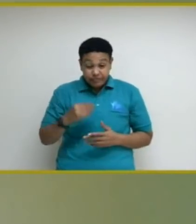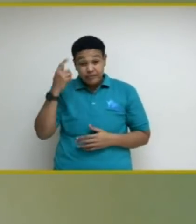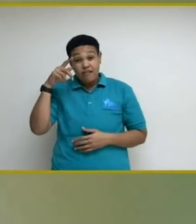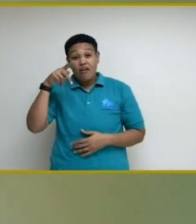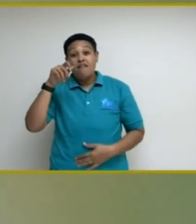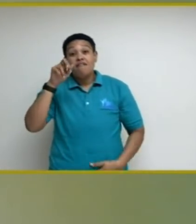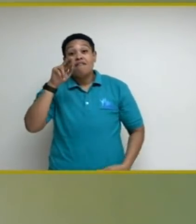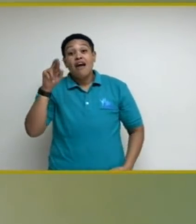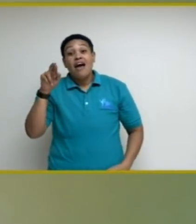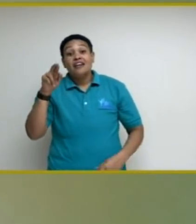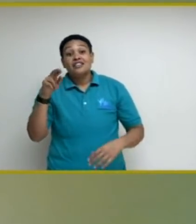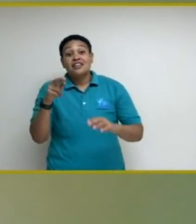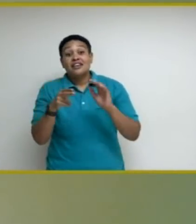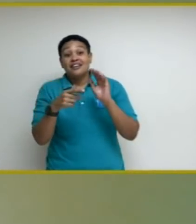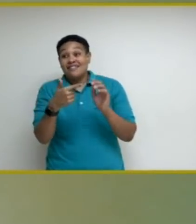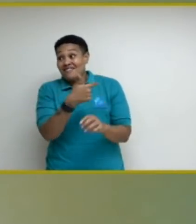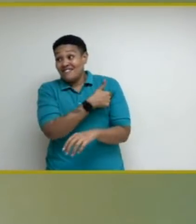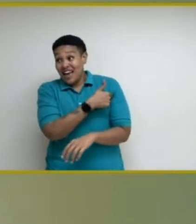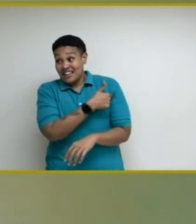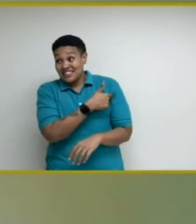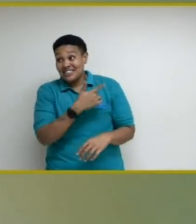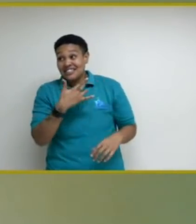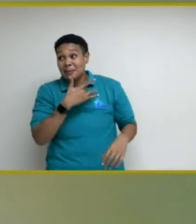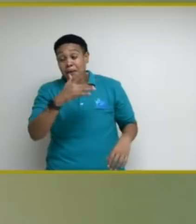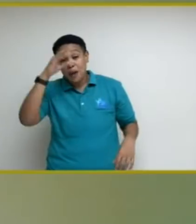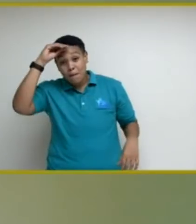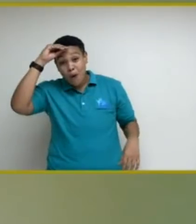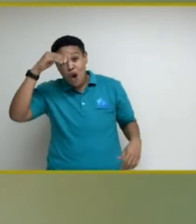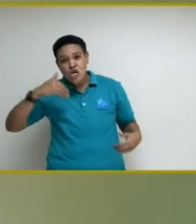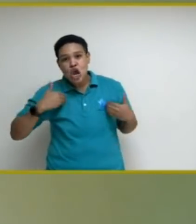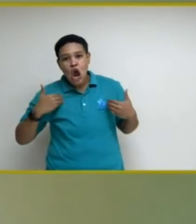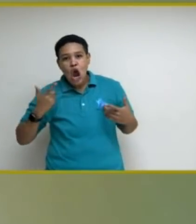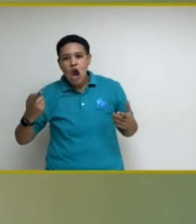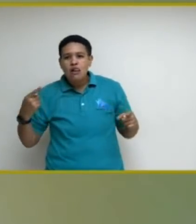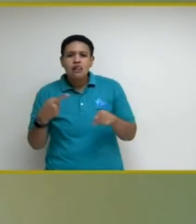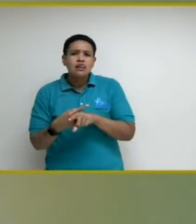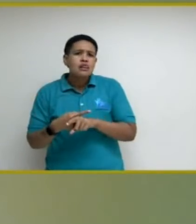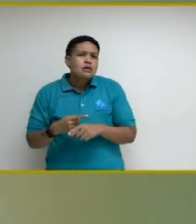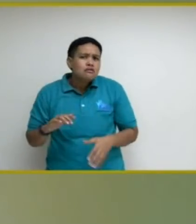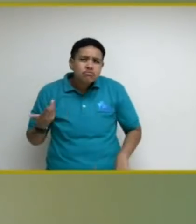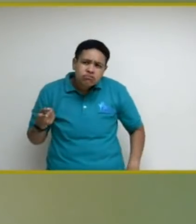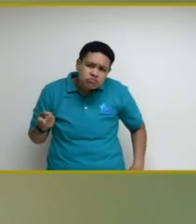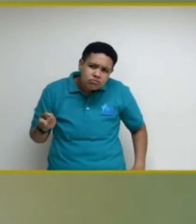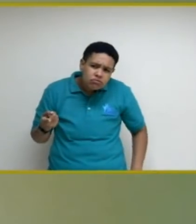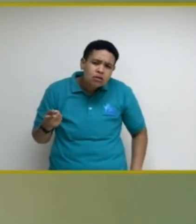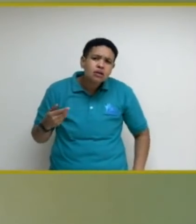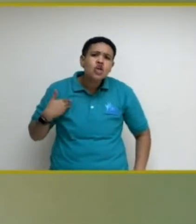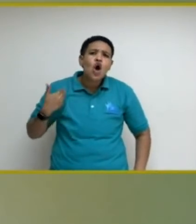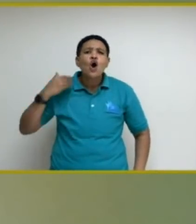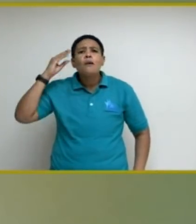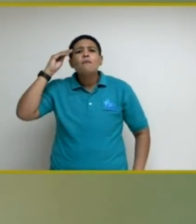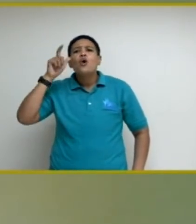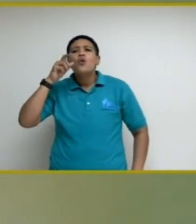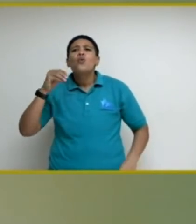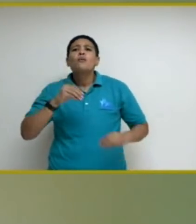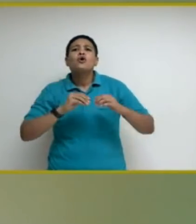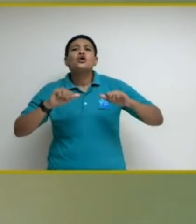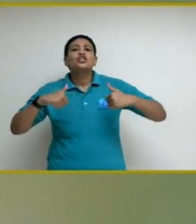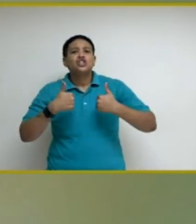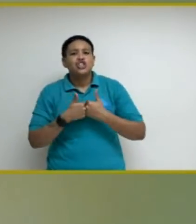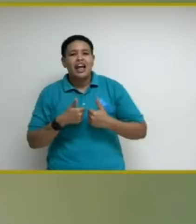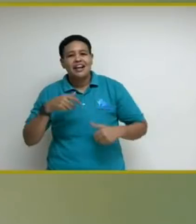vaccine, interestingly, it is our boys, our young boys, who seem to be having more of